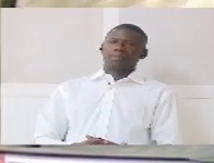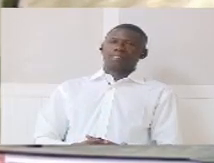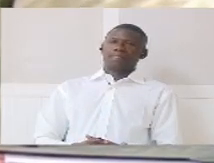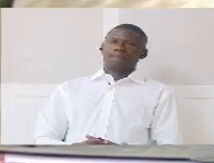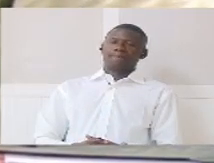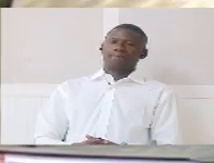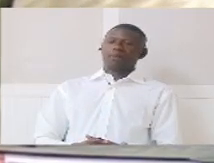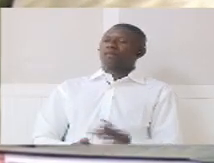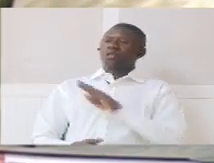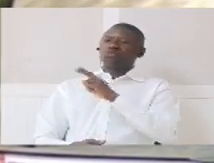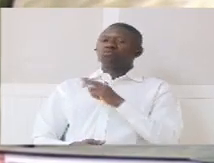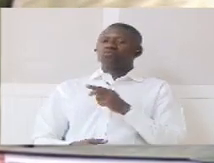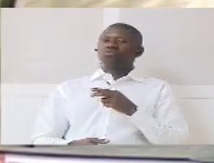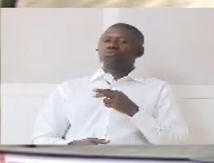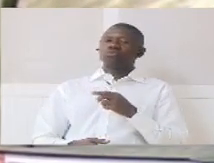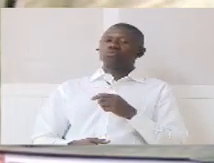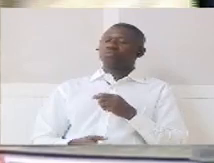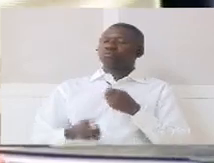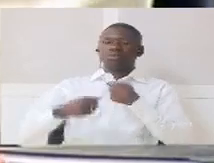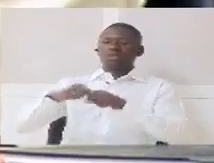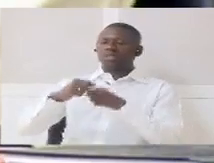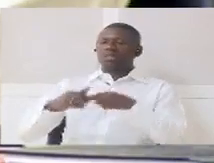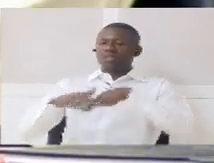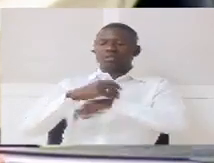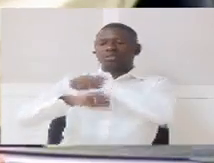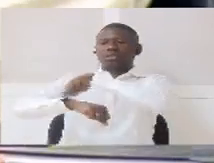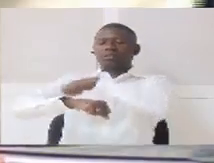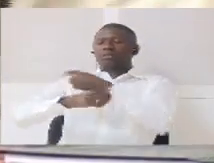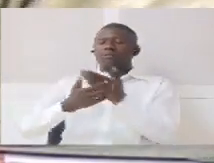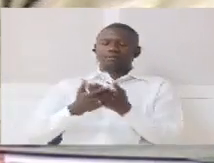Formal training to you. There is no formal training in the kitchen.